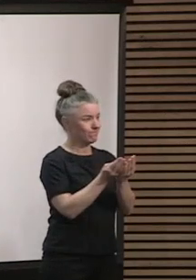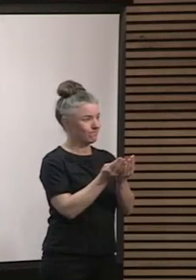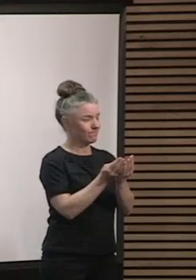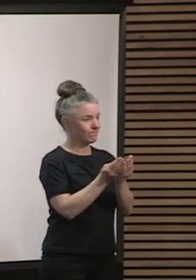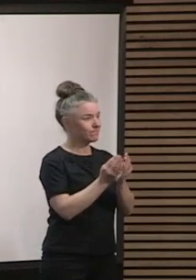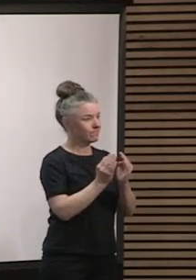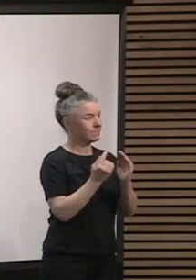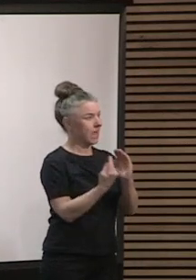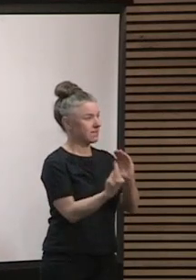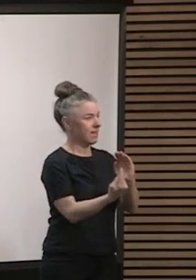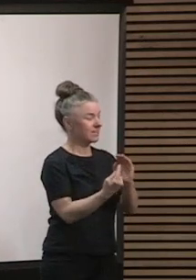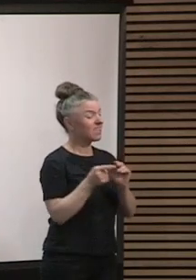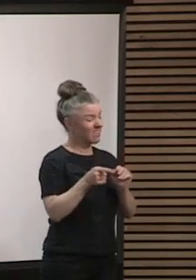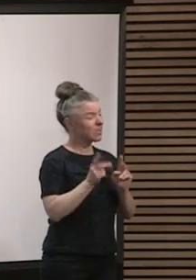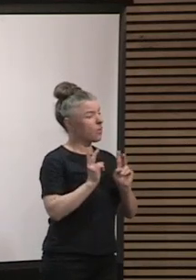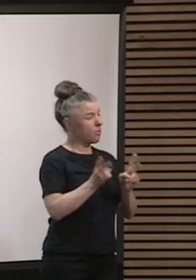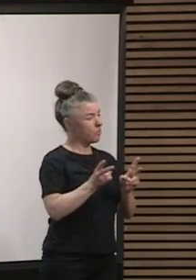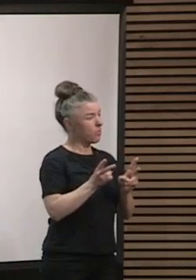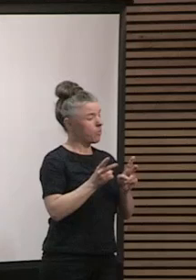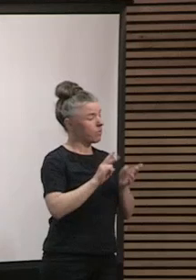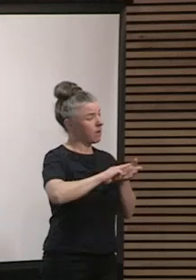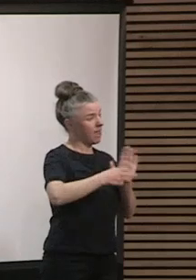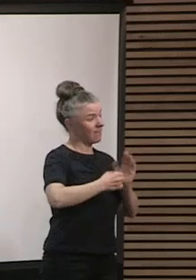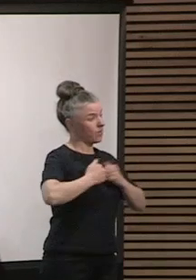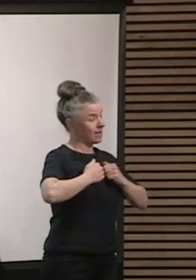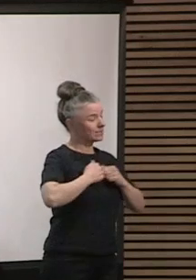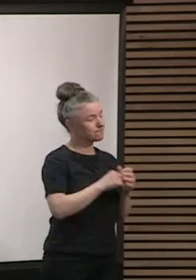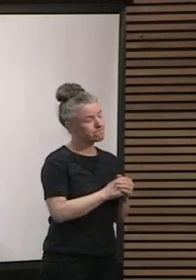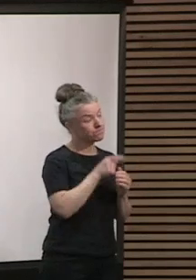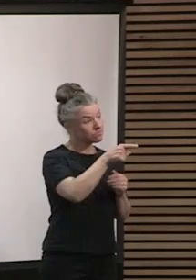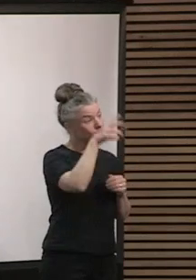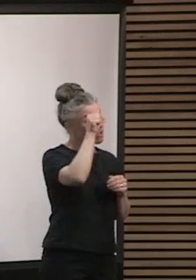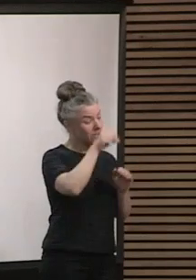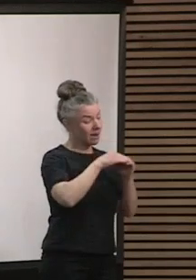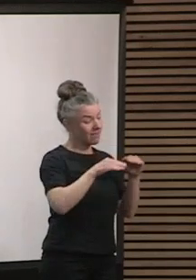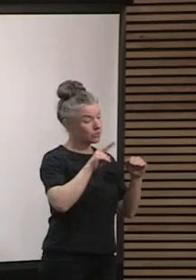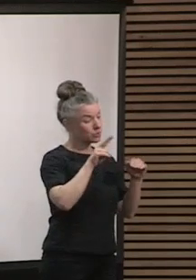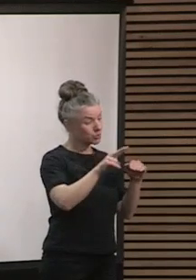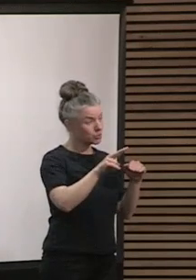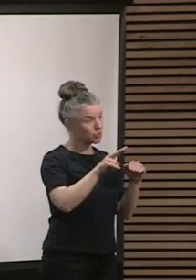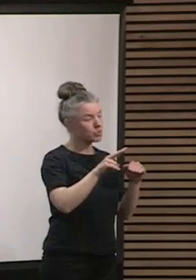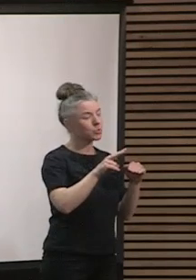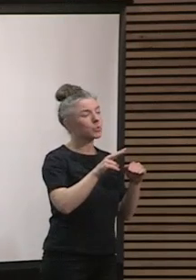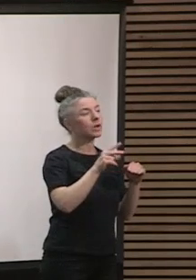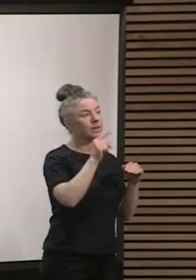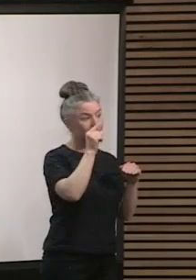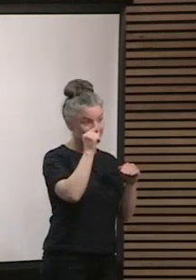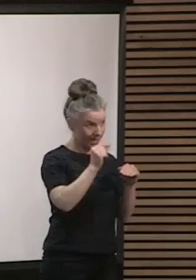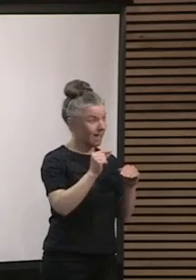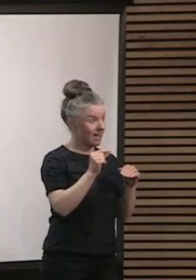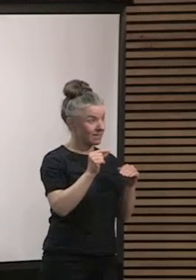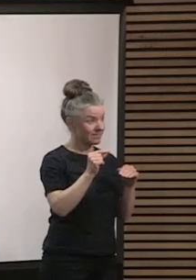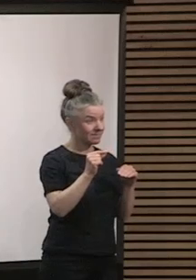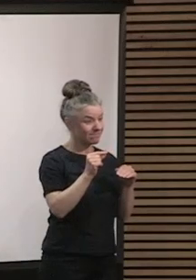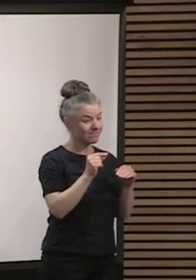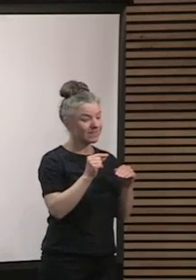normal regime. We have to, of course, remember level 2 is designed to be able to coexist alongside a